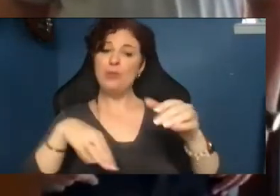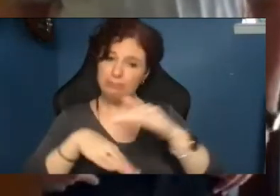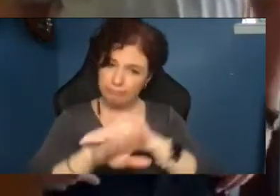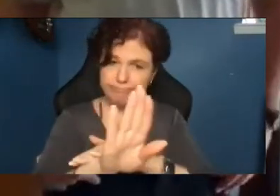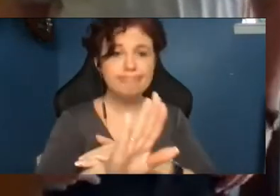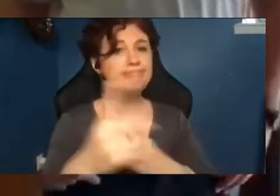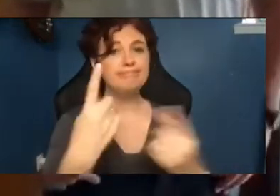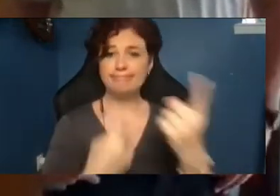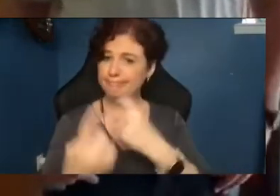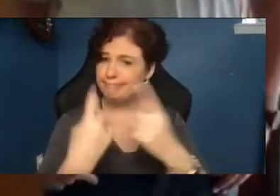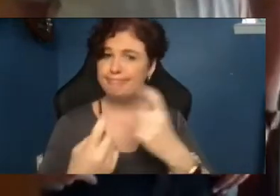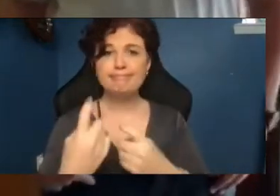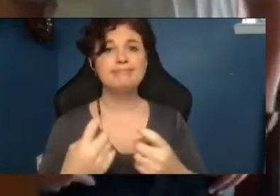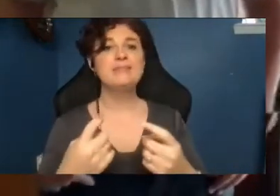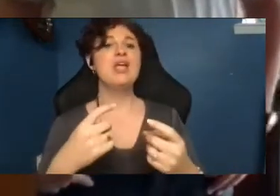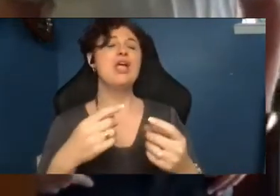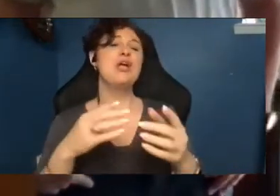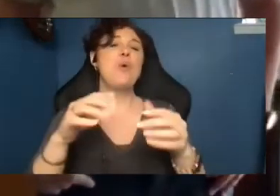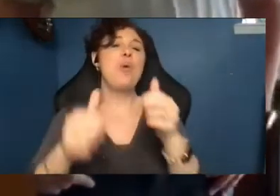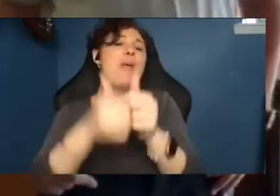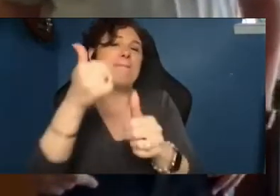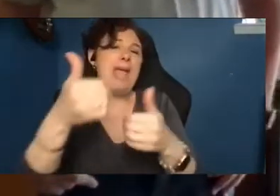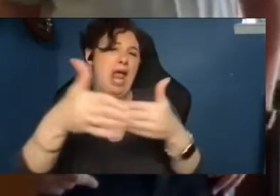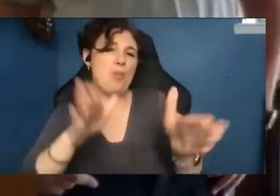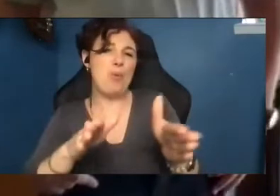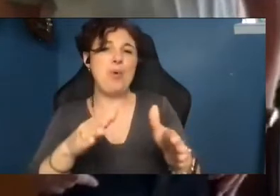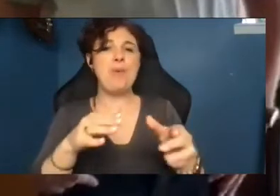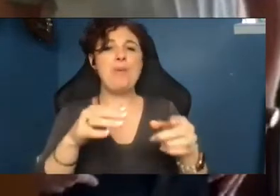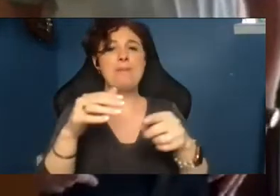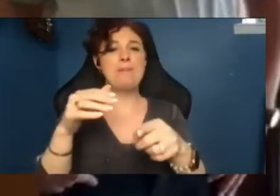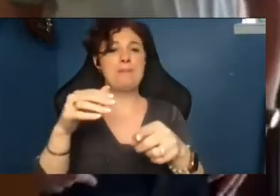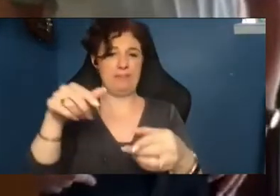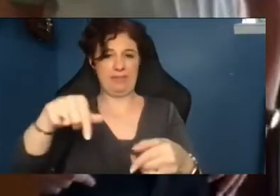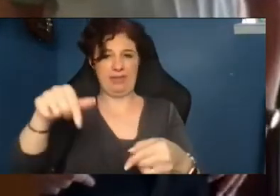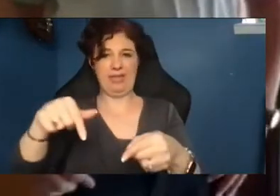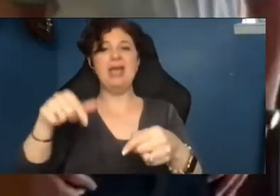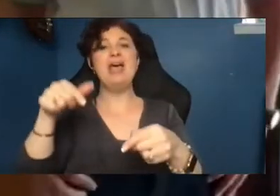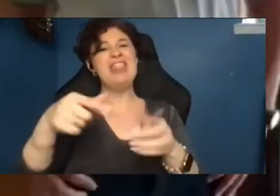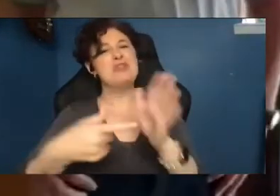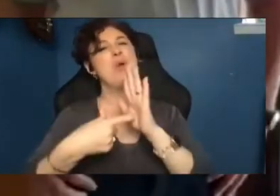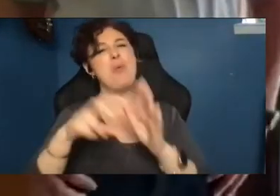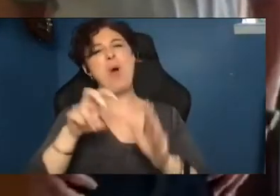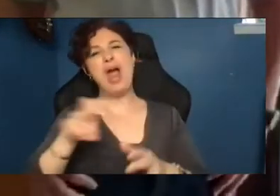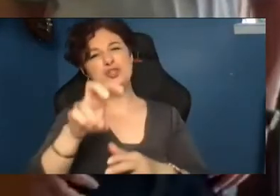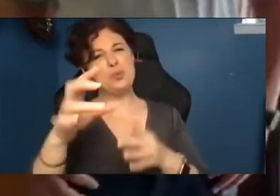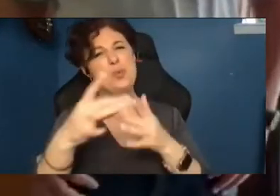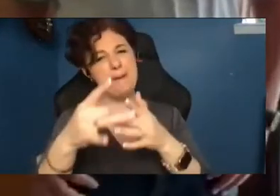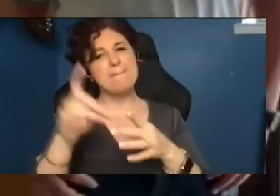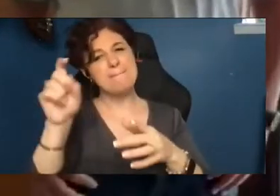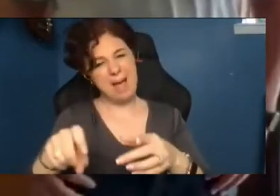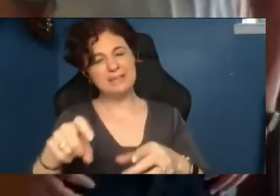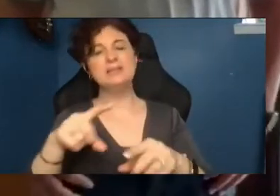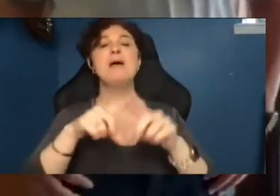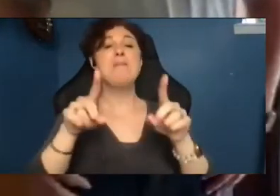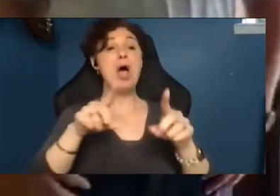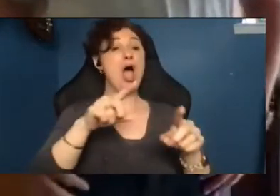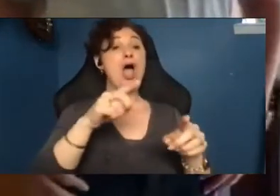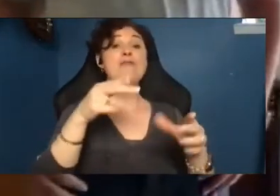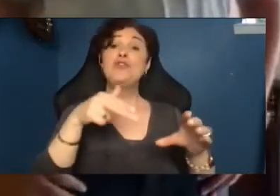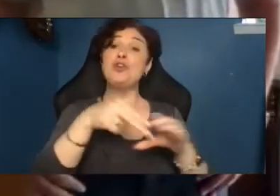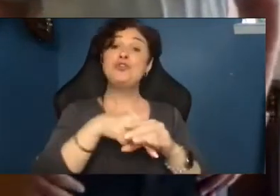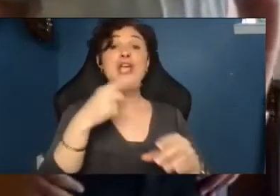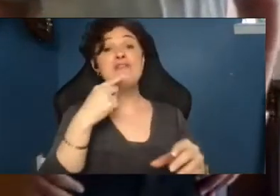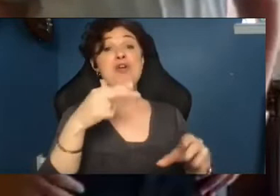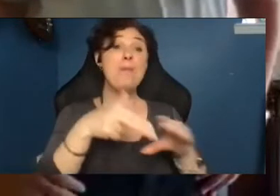in, ask questions, and look through the main rooms of the home. The room Dr. Bondi and I are standing in does require a tour guide, but if you say you were part of